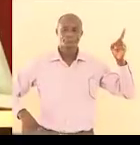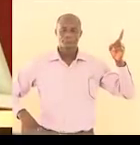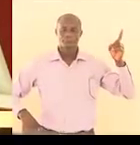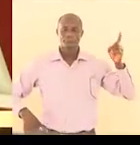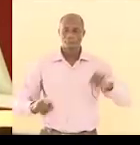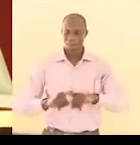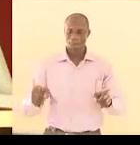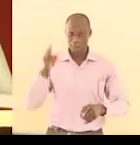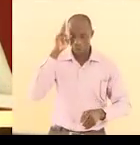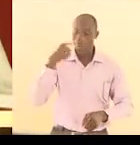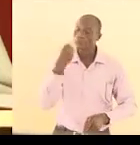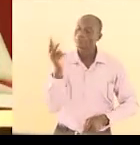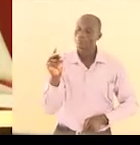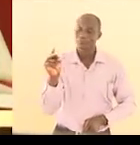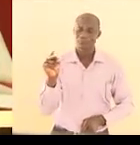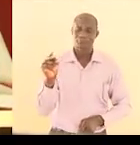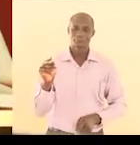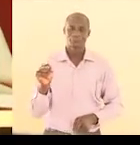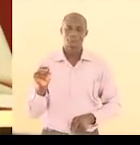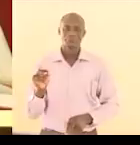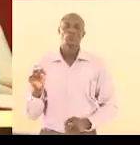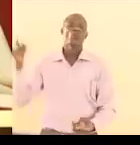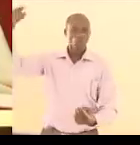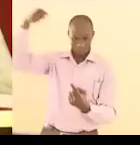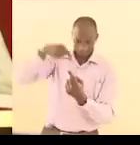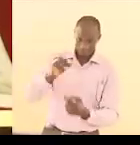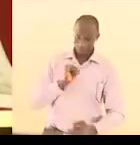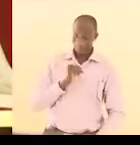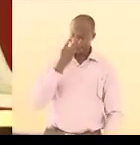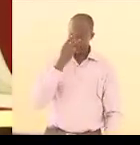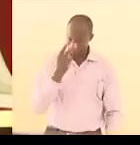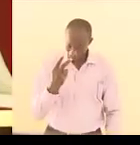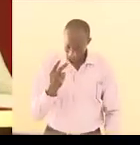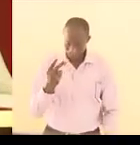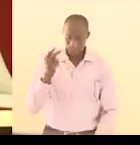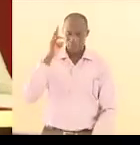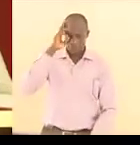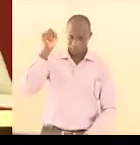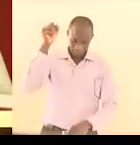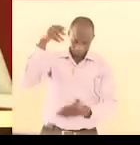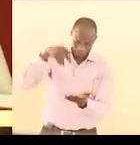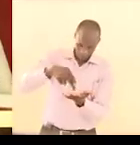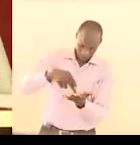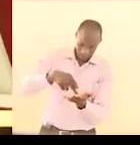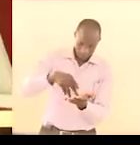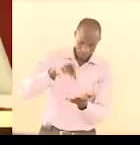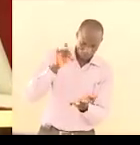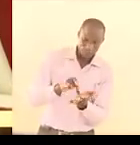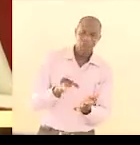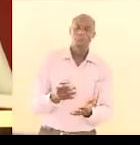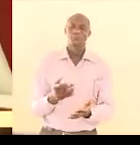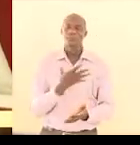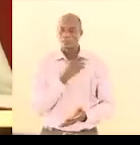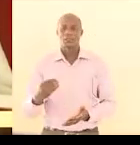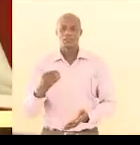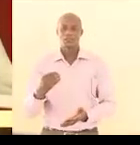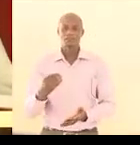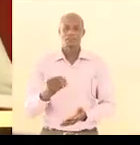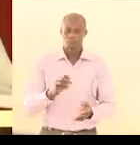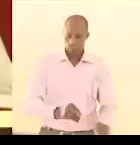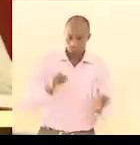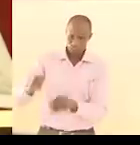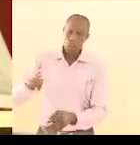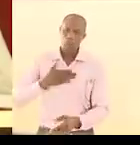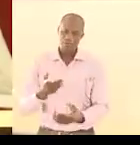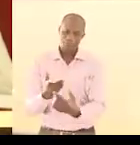Lord." But he said to them, "Unless I see in his hands the print of the nails,